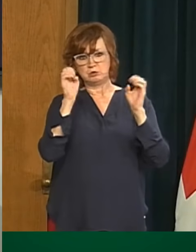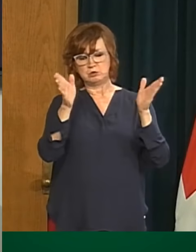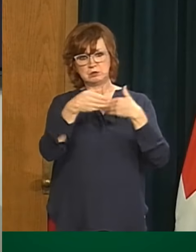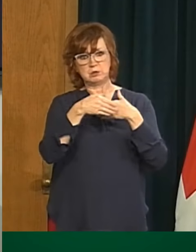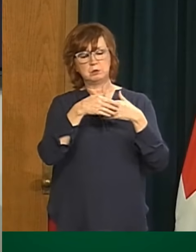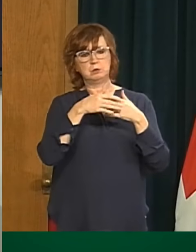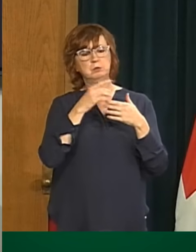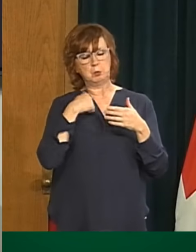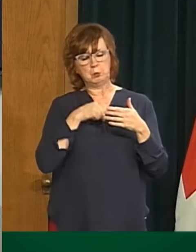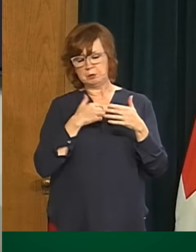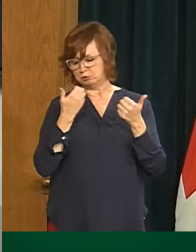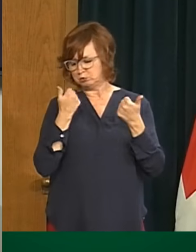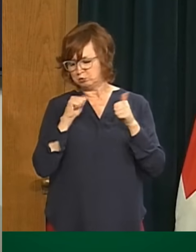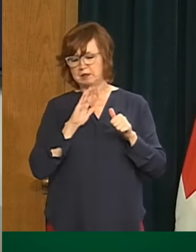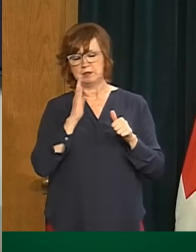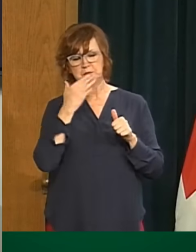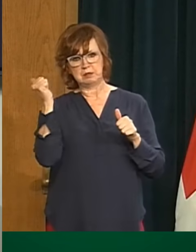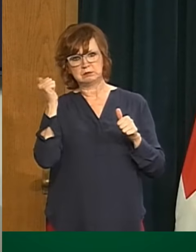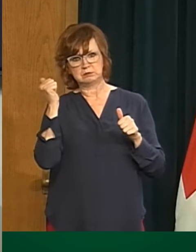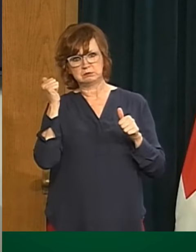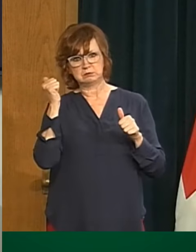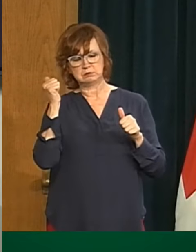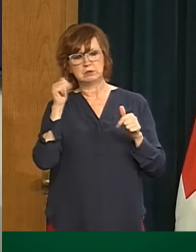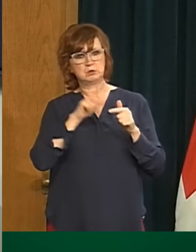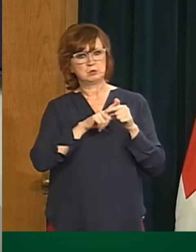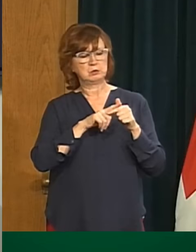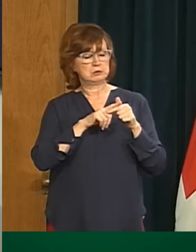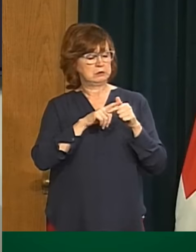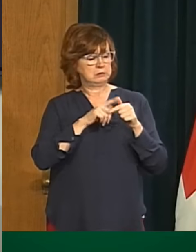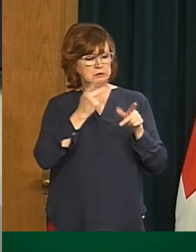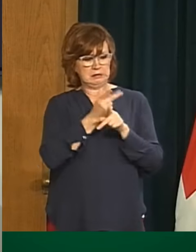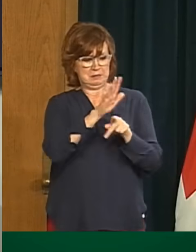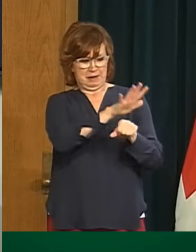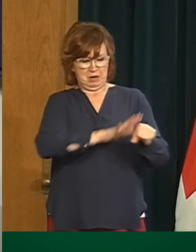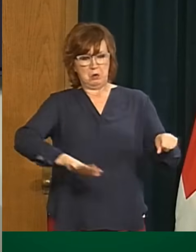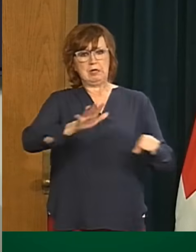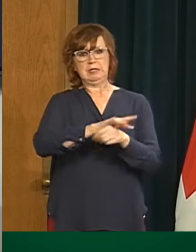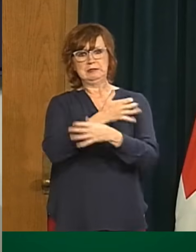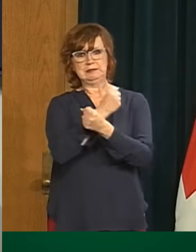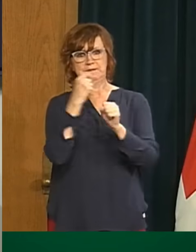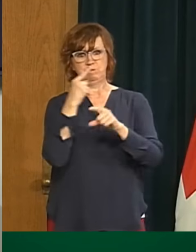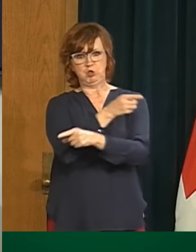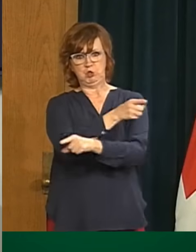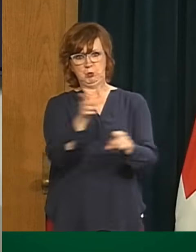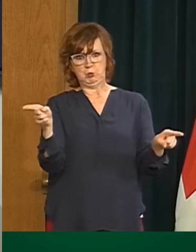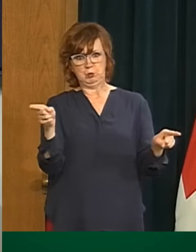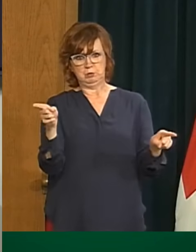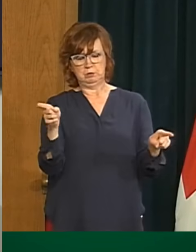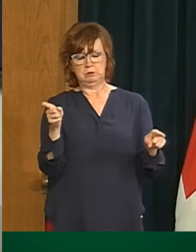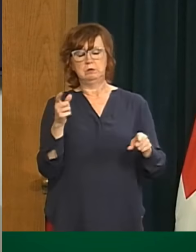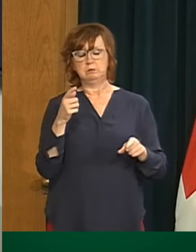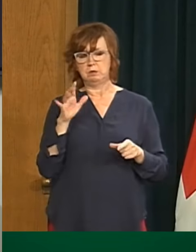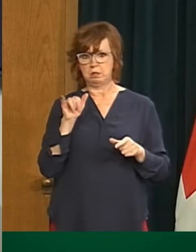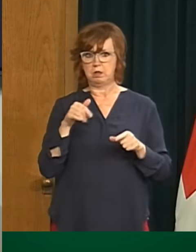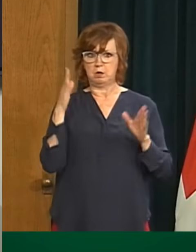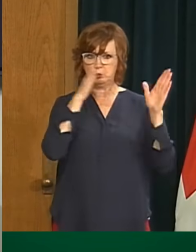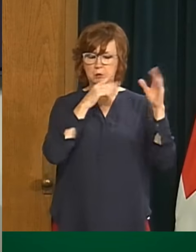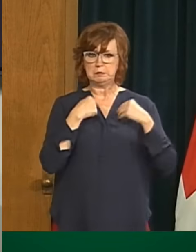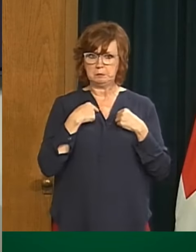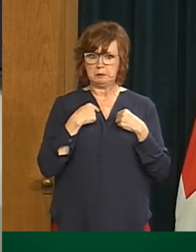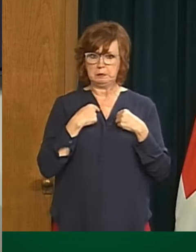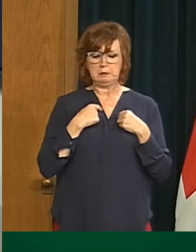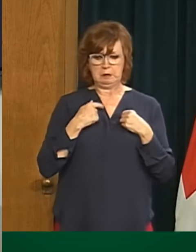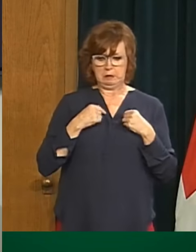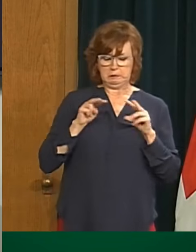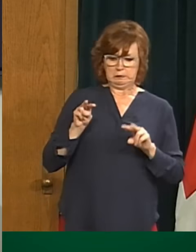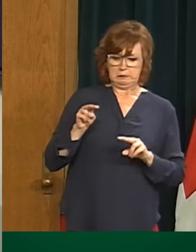you. And I am worried that people are perhaps choosing to delay care. I think many of us around the world